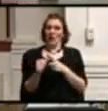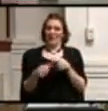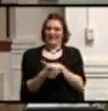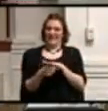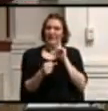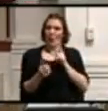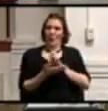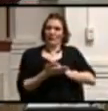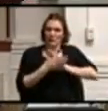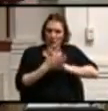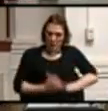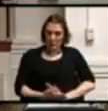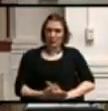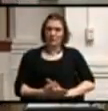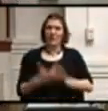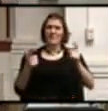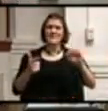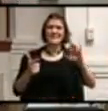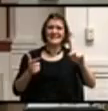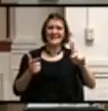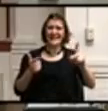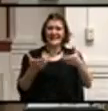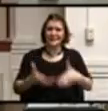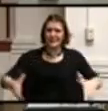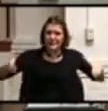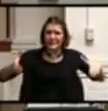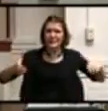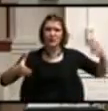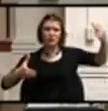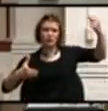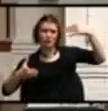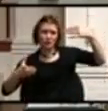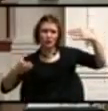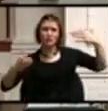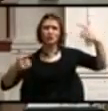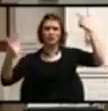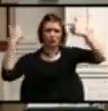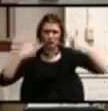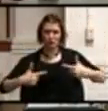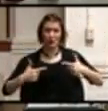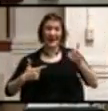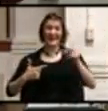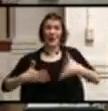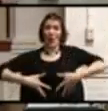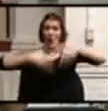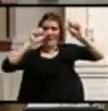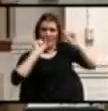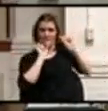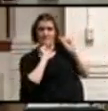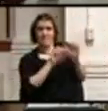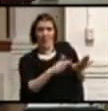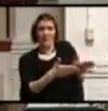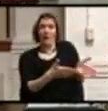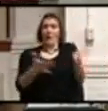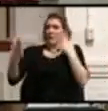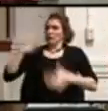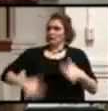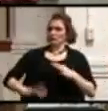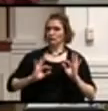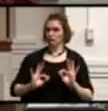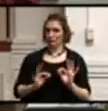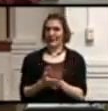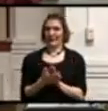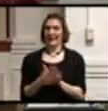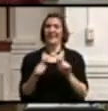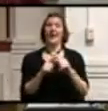decontamination room. Huge sink, spray, all kinds of, leave your gear there, strip down, get clean. Then